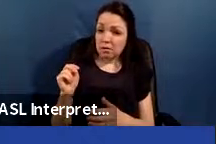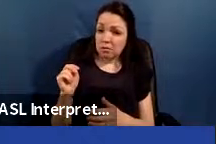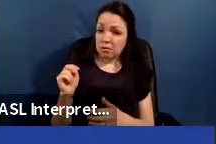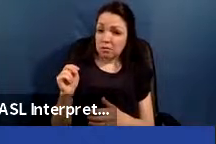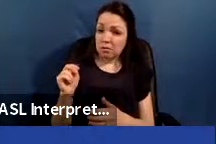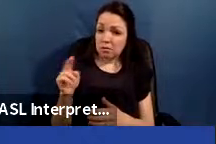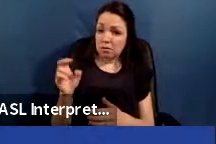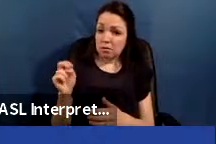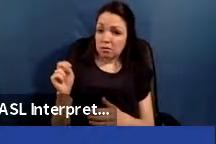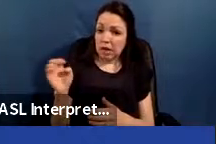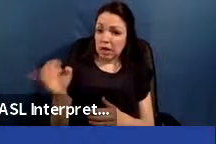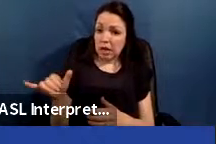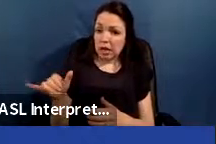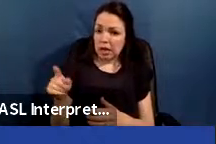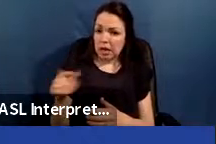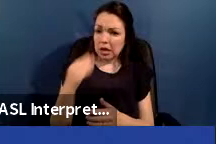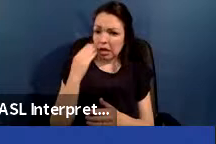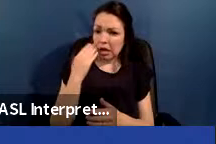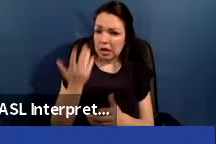to.